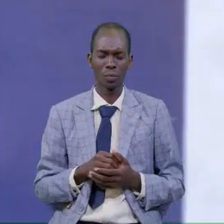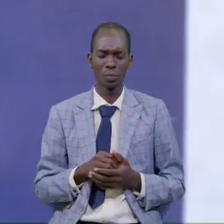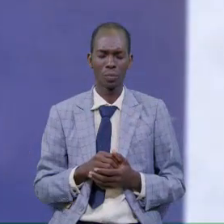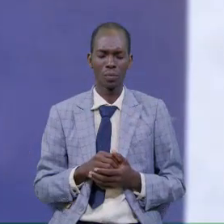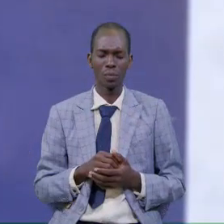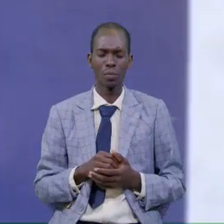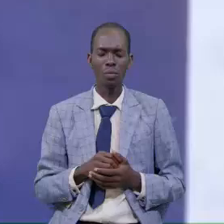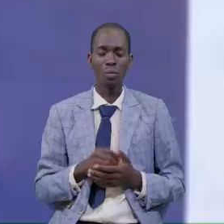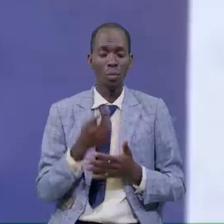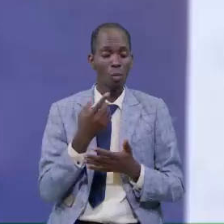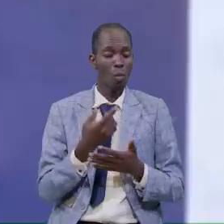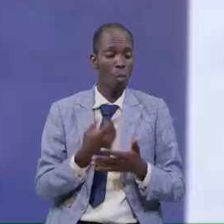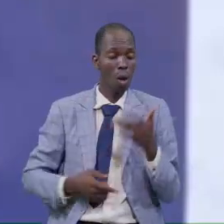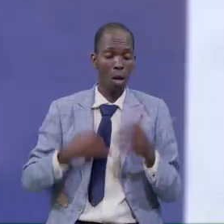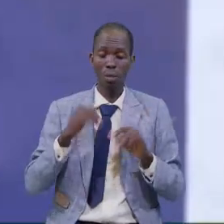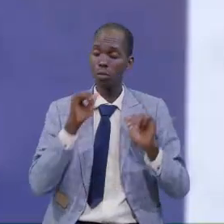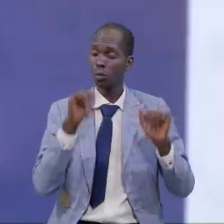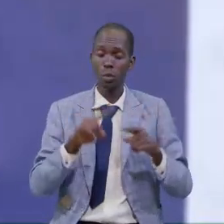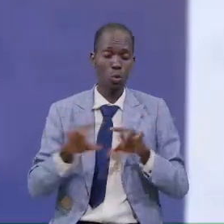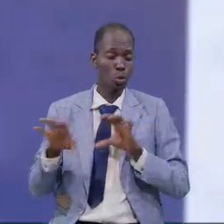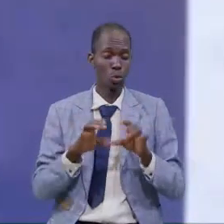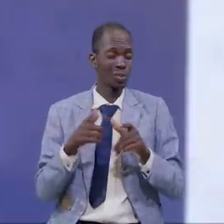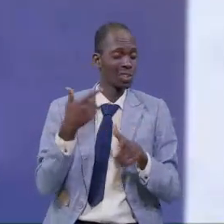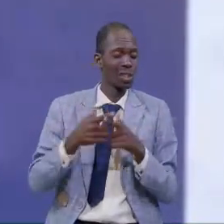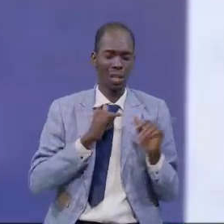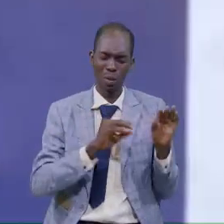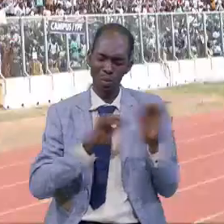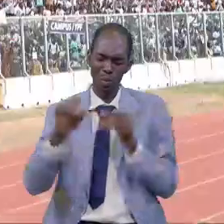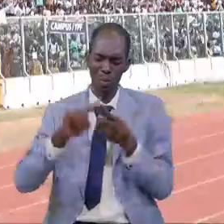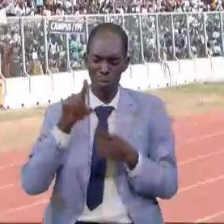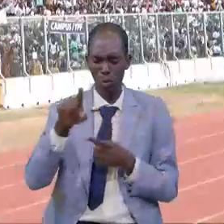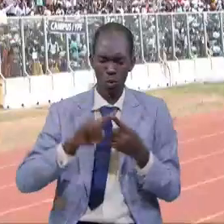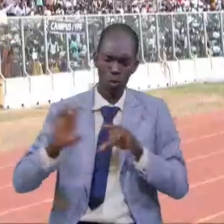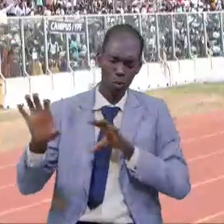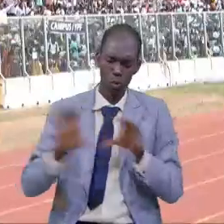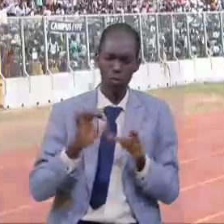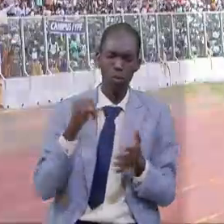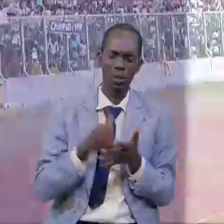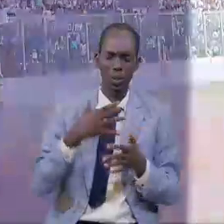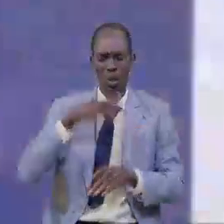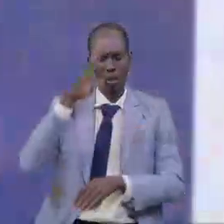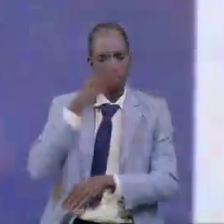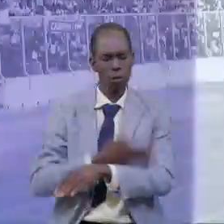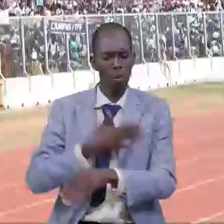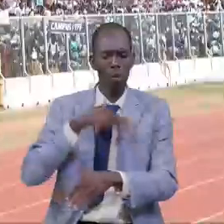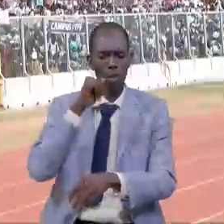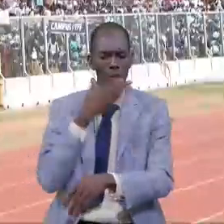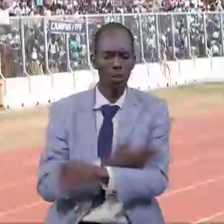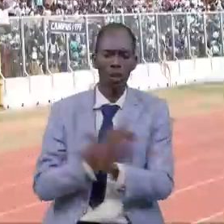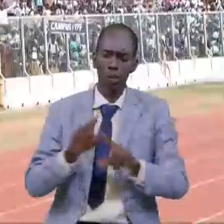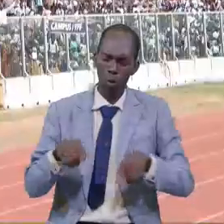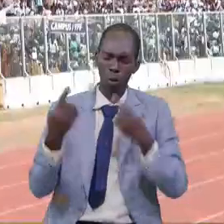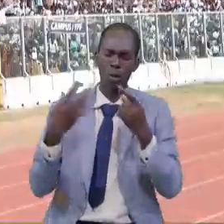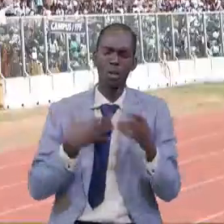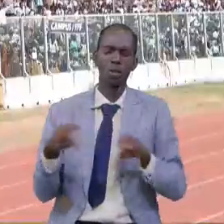couldn't do there, I pass it on to you now, my son, my daughter. Go and do it. What